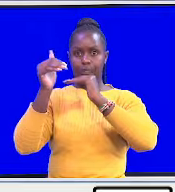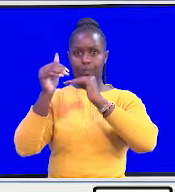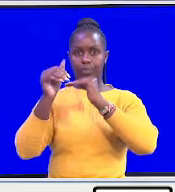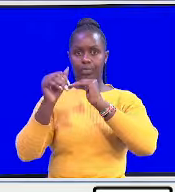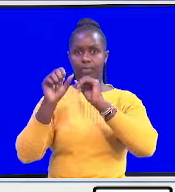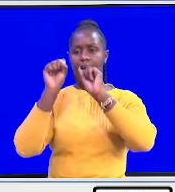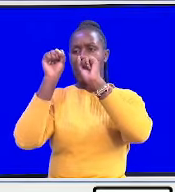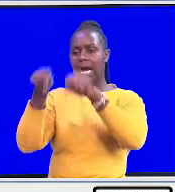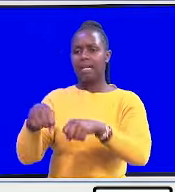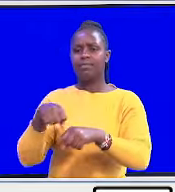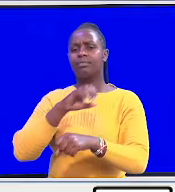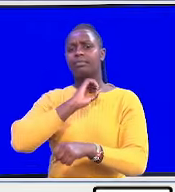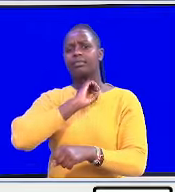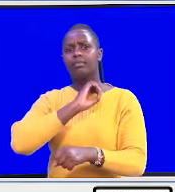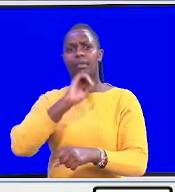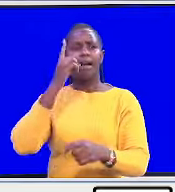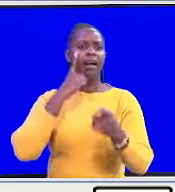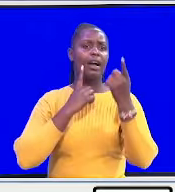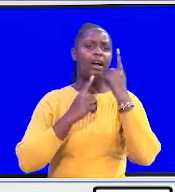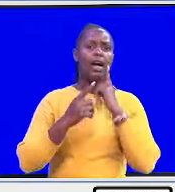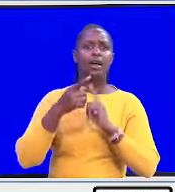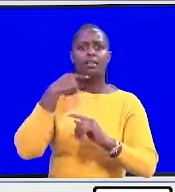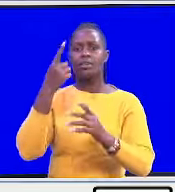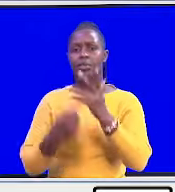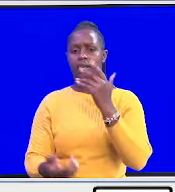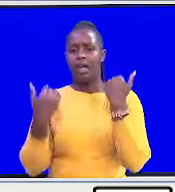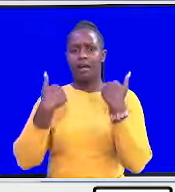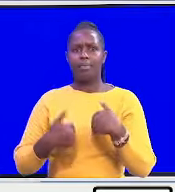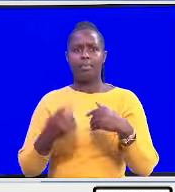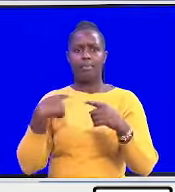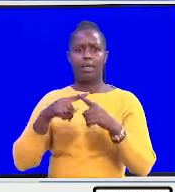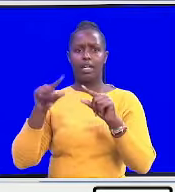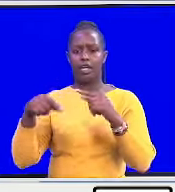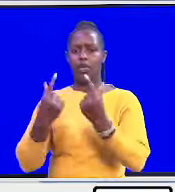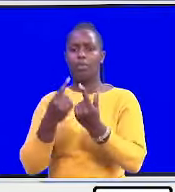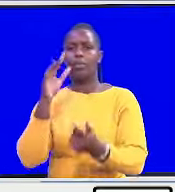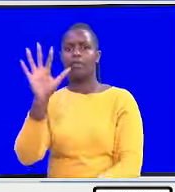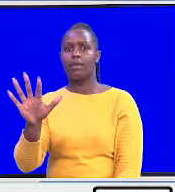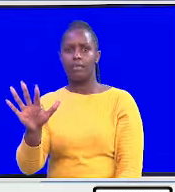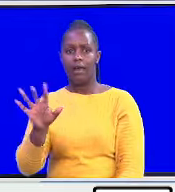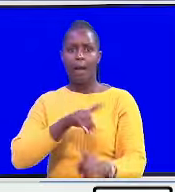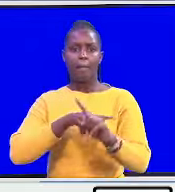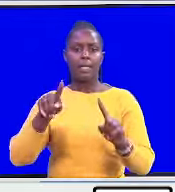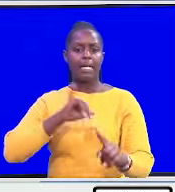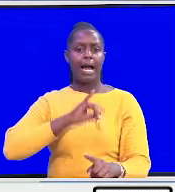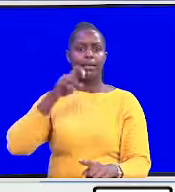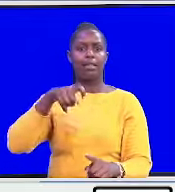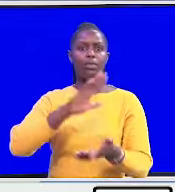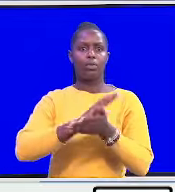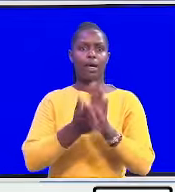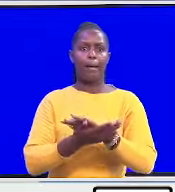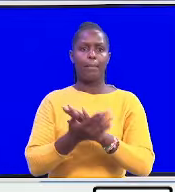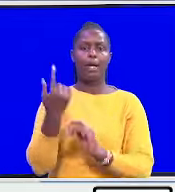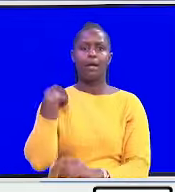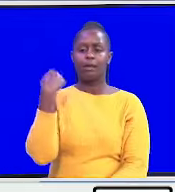there crying, saying, look, I've been put in bad five. Is it bad five? When I ought to be in bad one, and therefore I